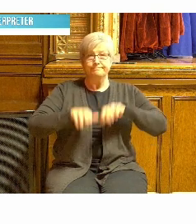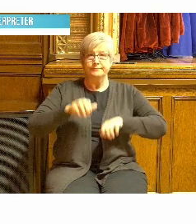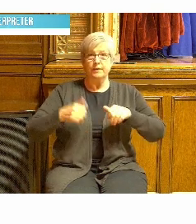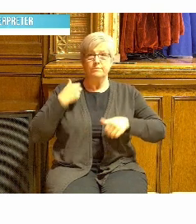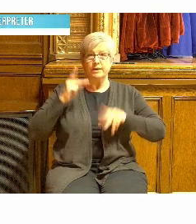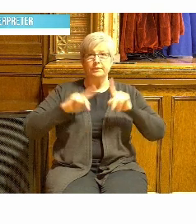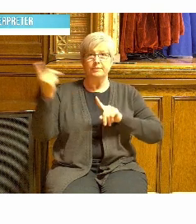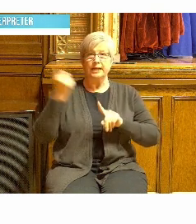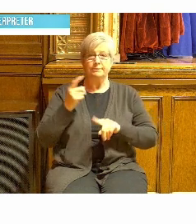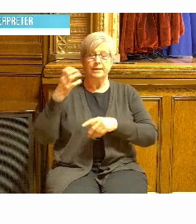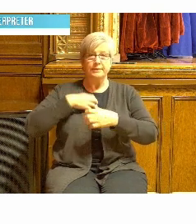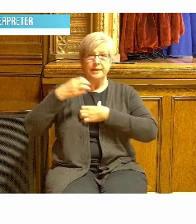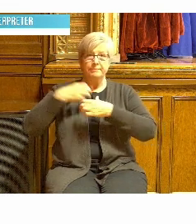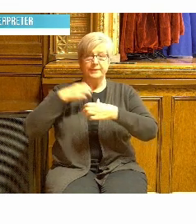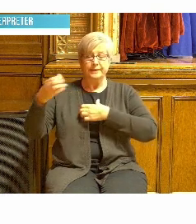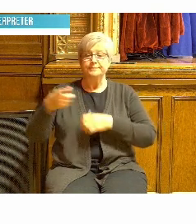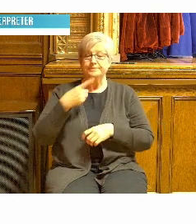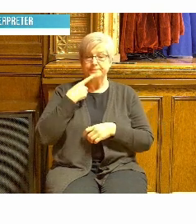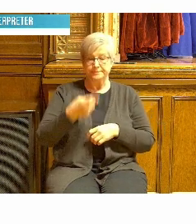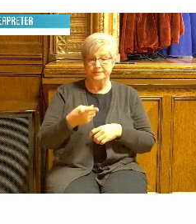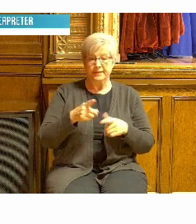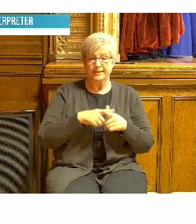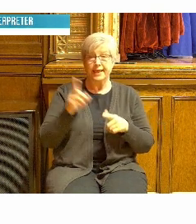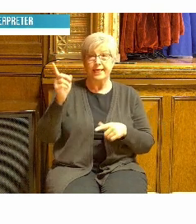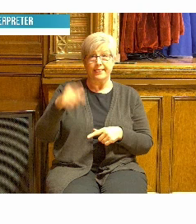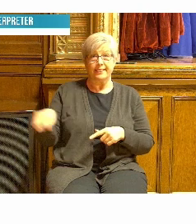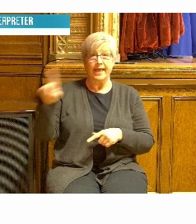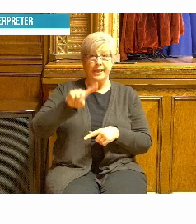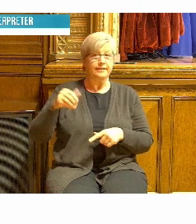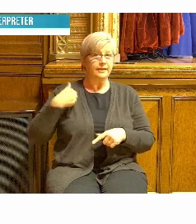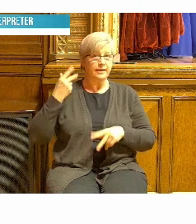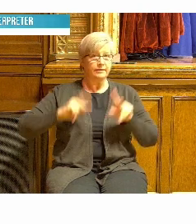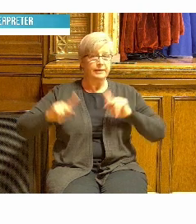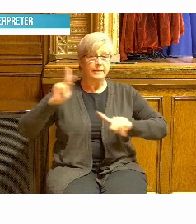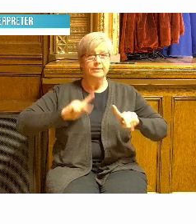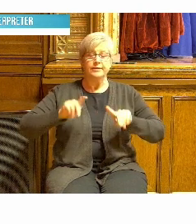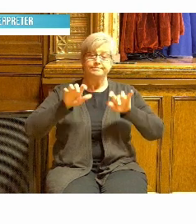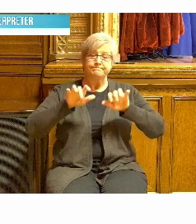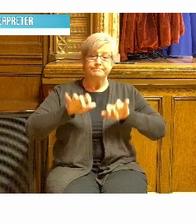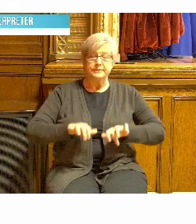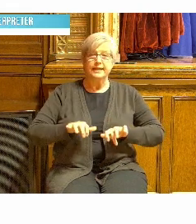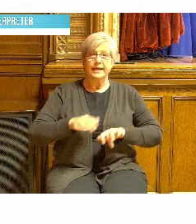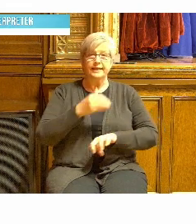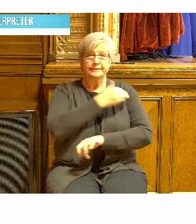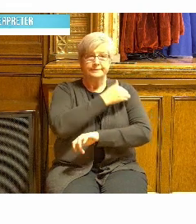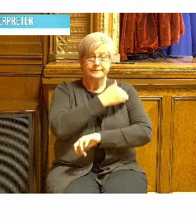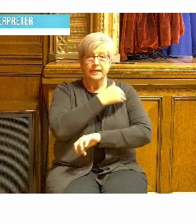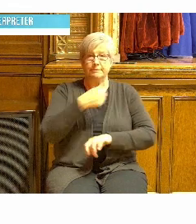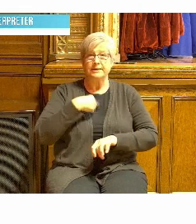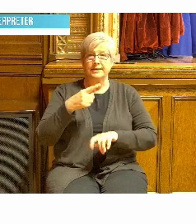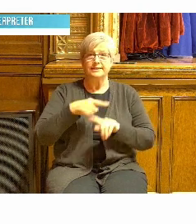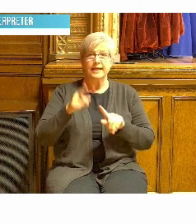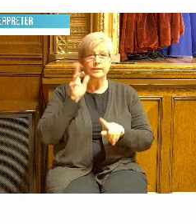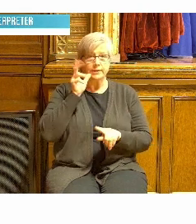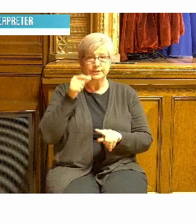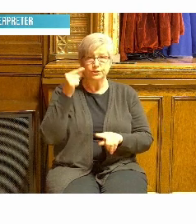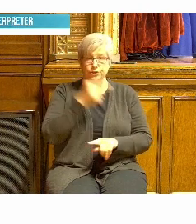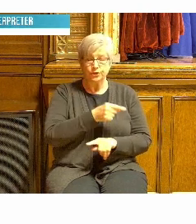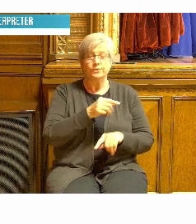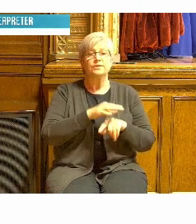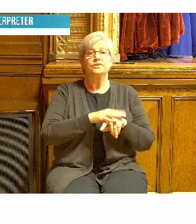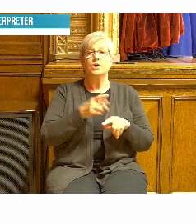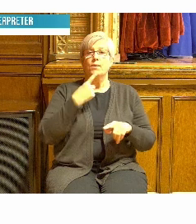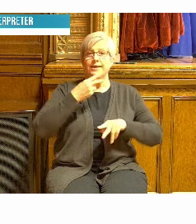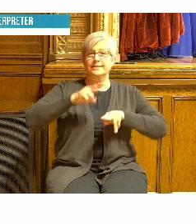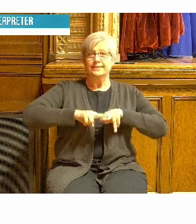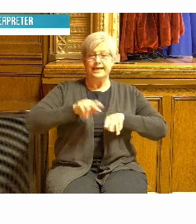people. Here's what she said. They, the young people, came and got me and said, they'll listen to you. So I